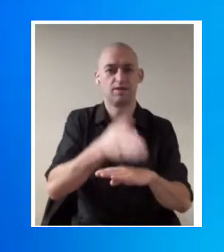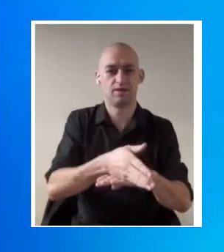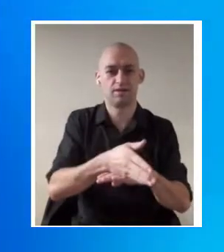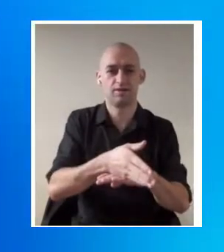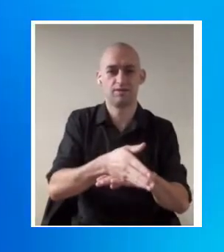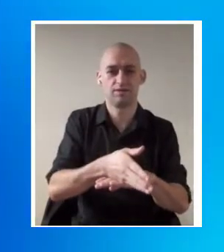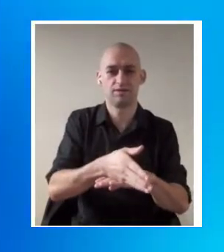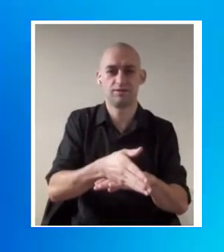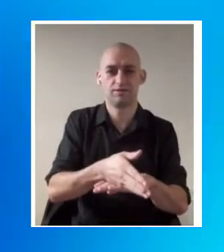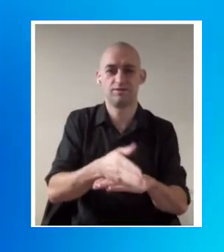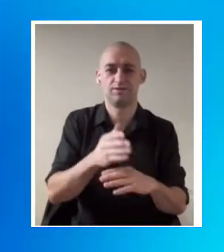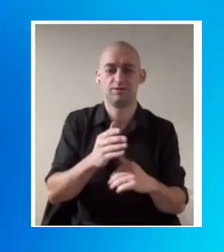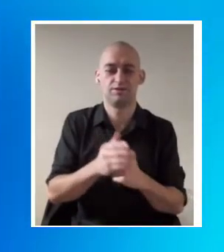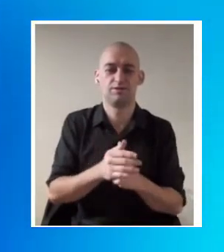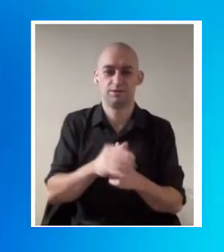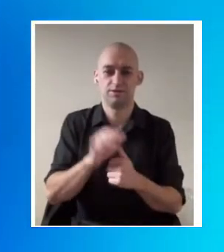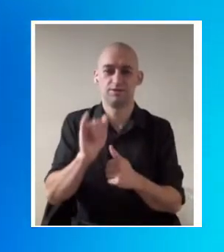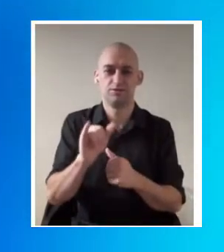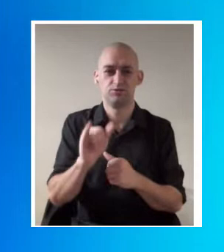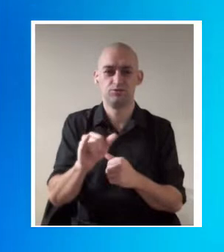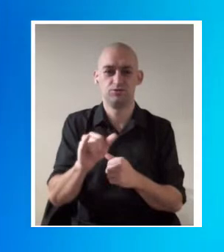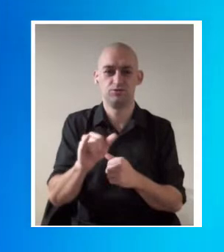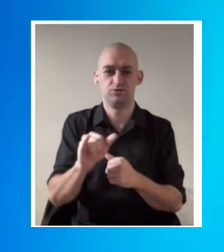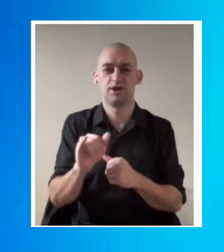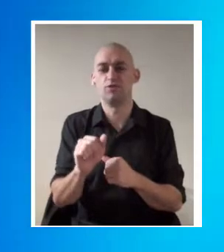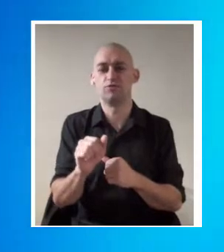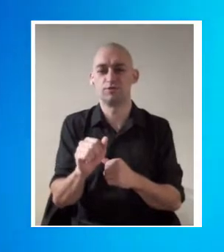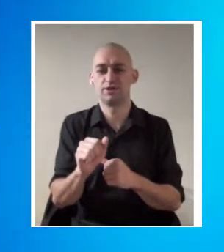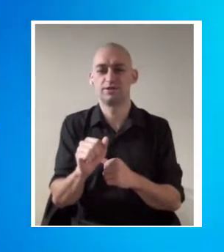you answer it and then we get responses from other people,